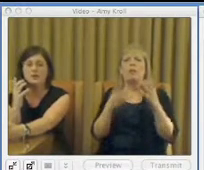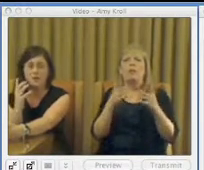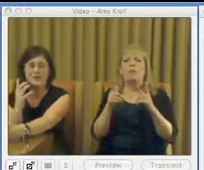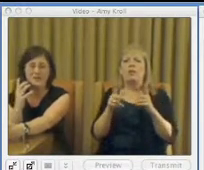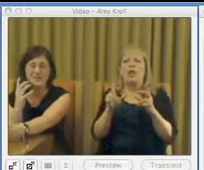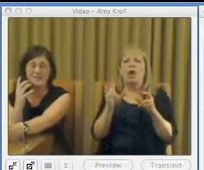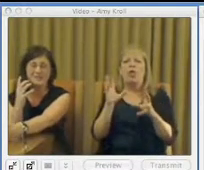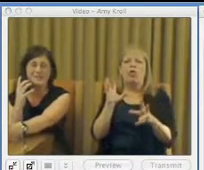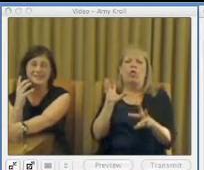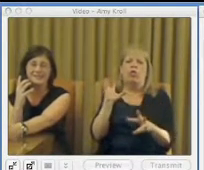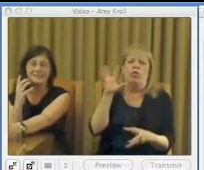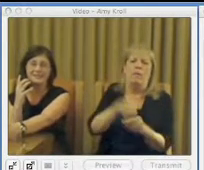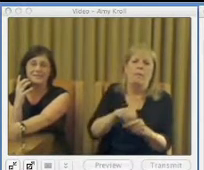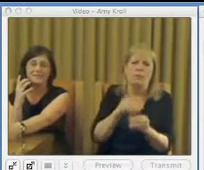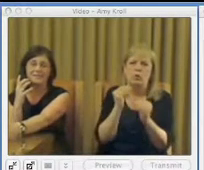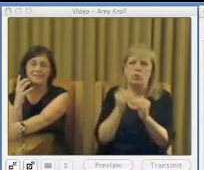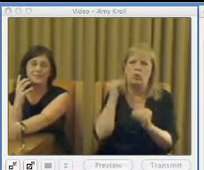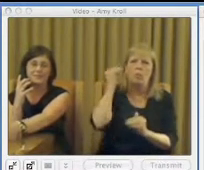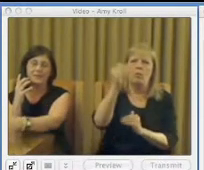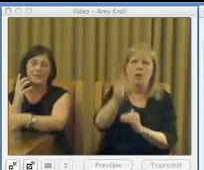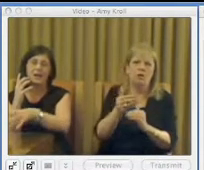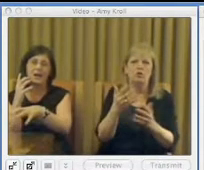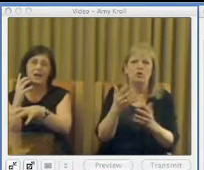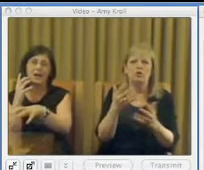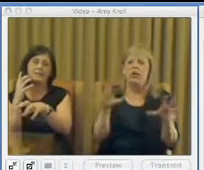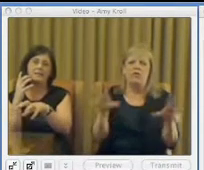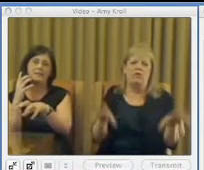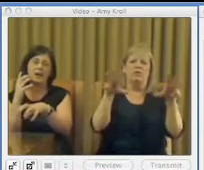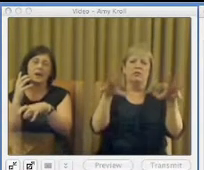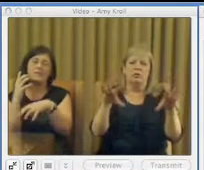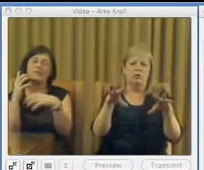mark. They're too much of a participant.